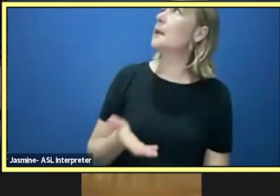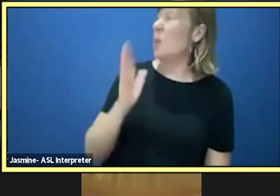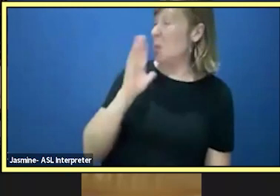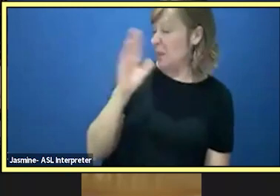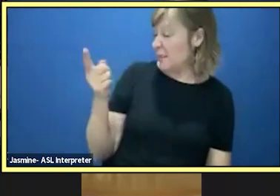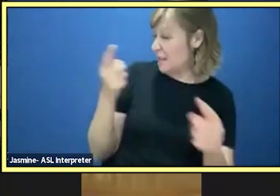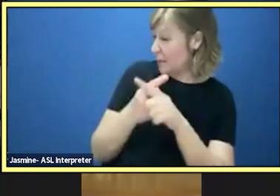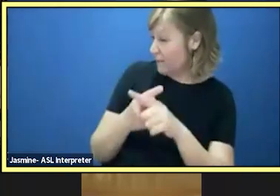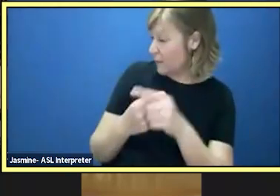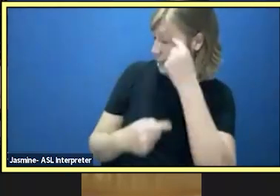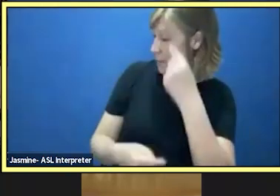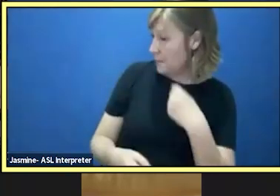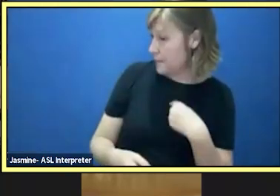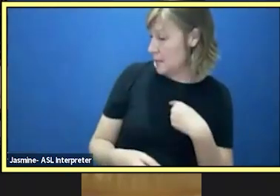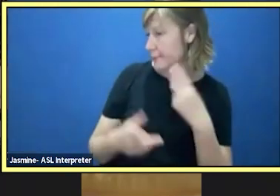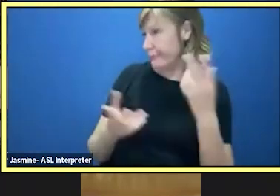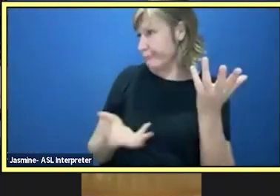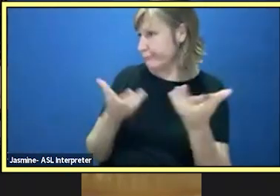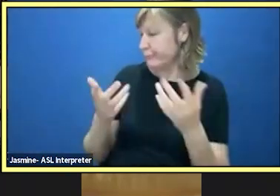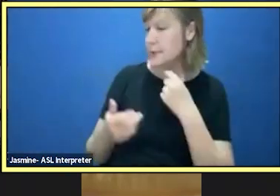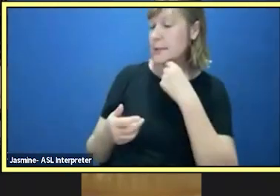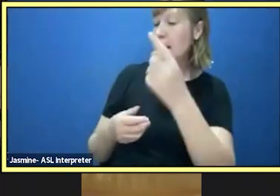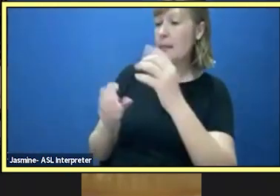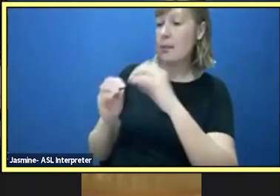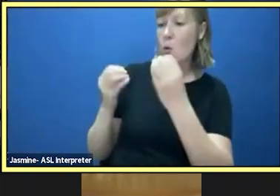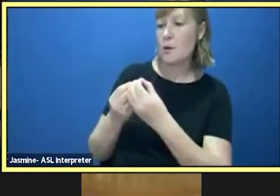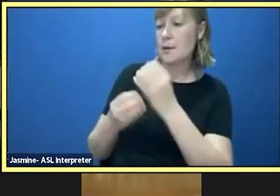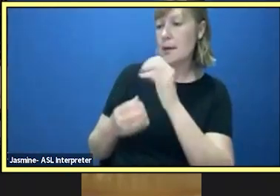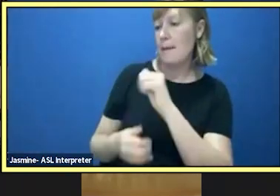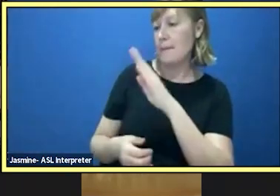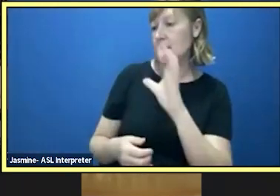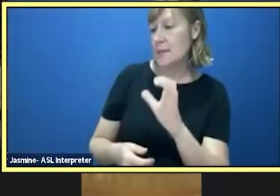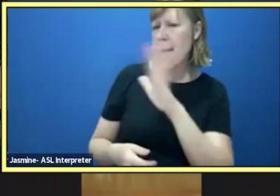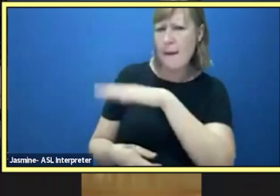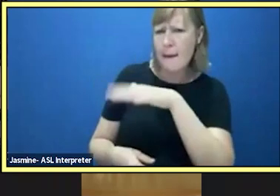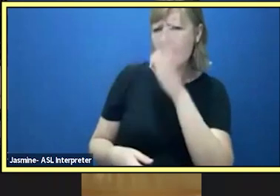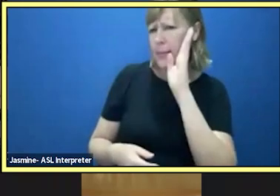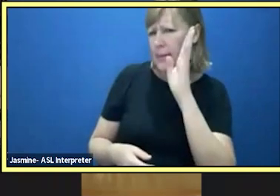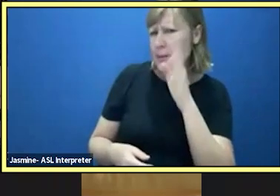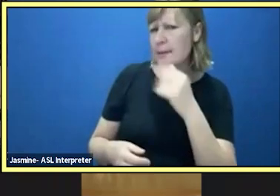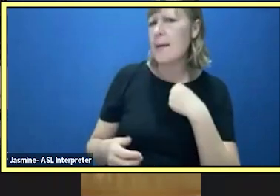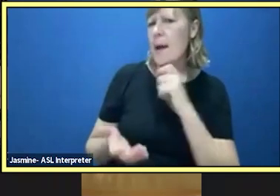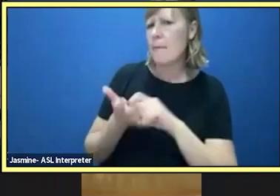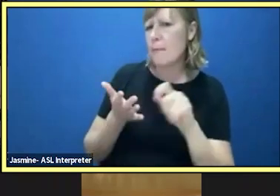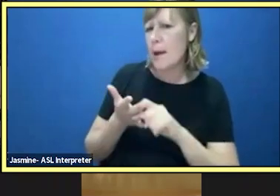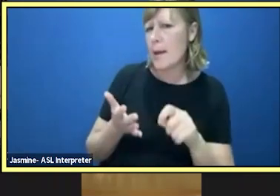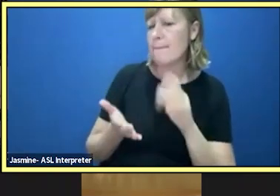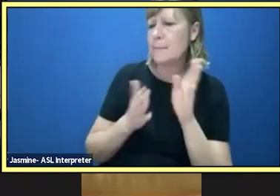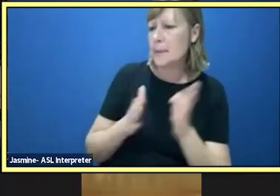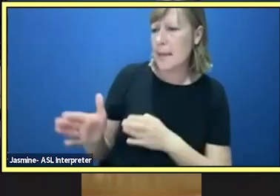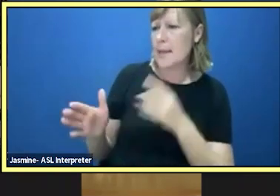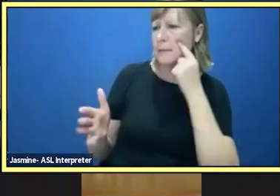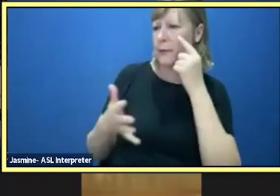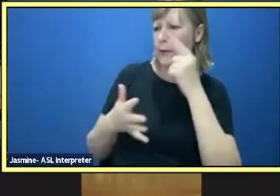to organization ABC, hey, listen, I write plans for these 100 people. So, they all said they want to keep